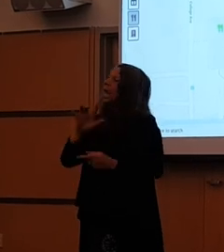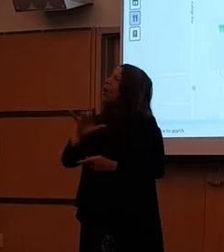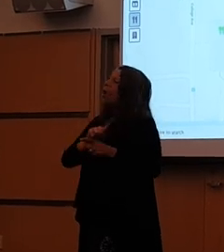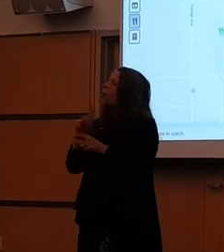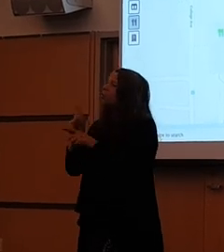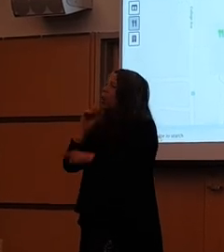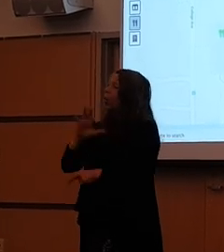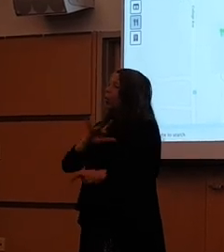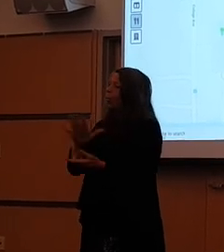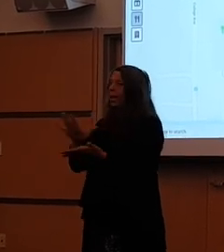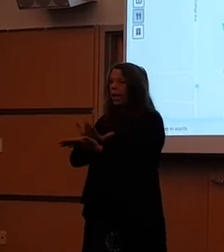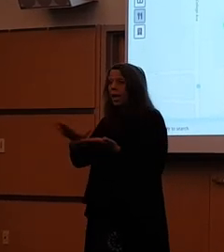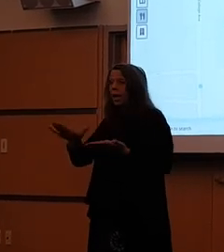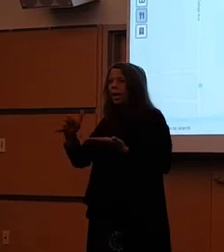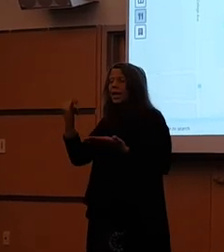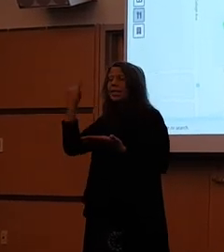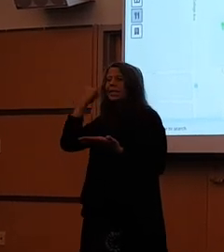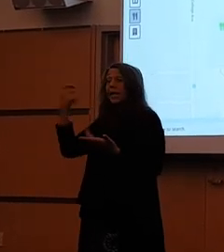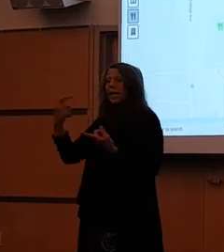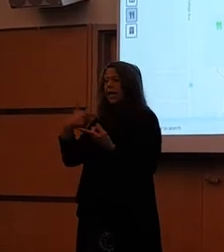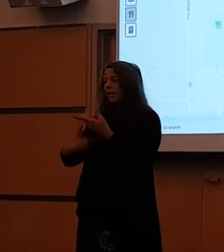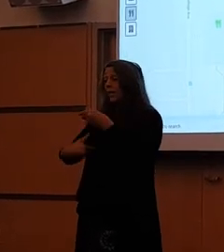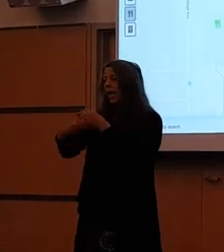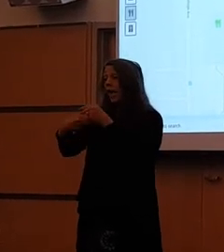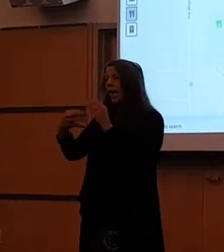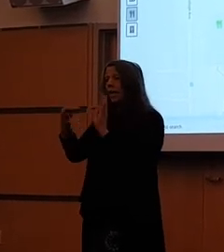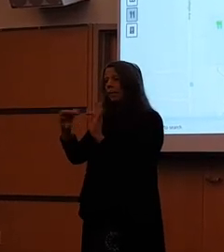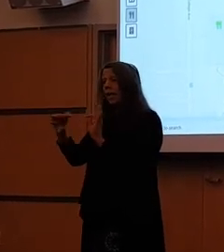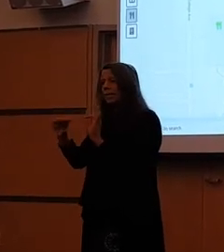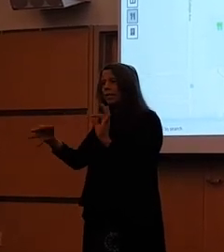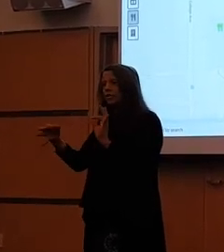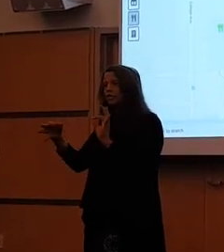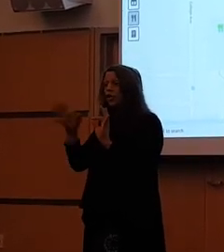a message or to have a way to